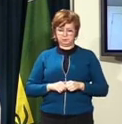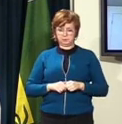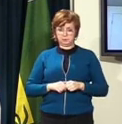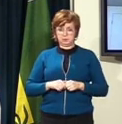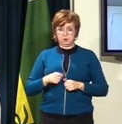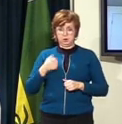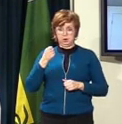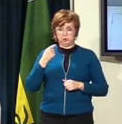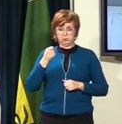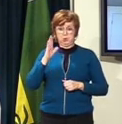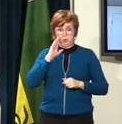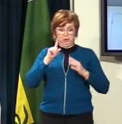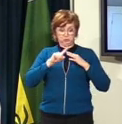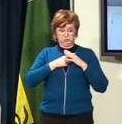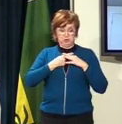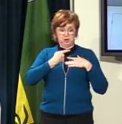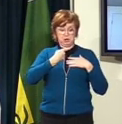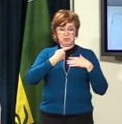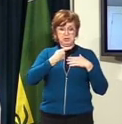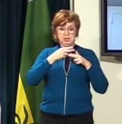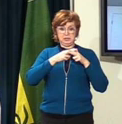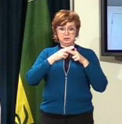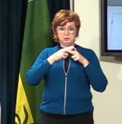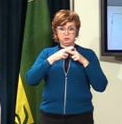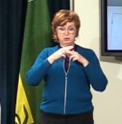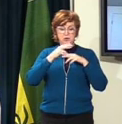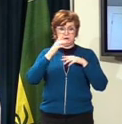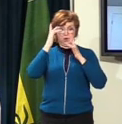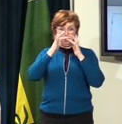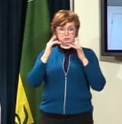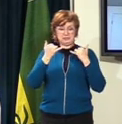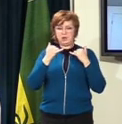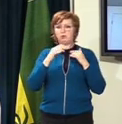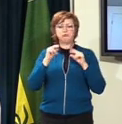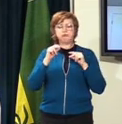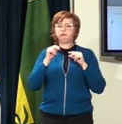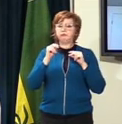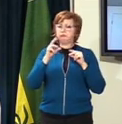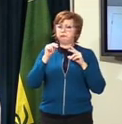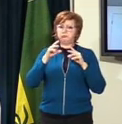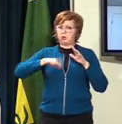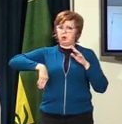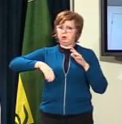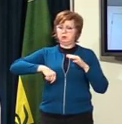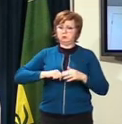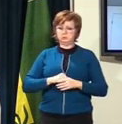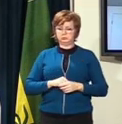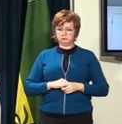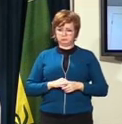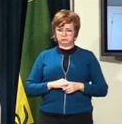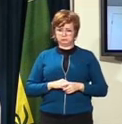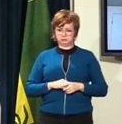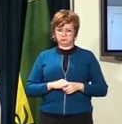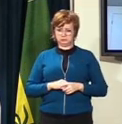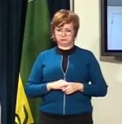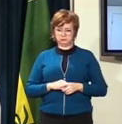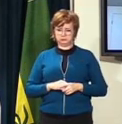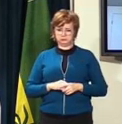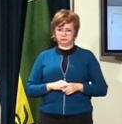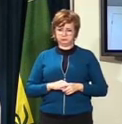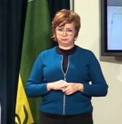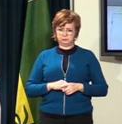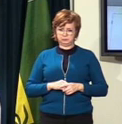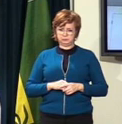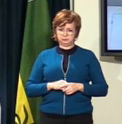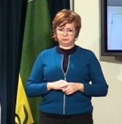but there is work on the ongoing basis with respect to the training and identifying the staff we would need for the field hospitals, but I'll turn it over to Derek.